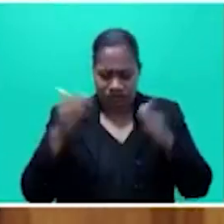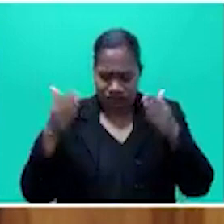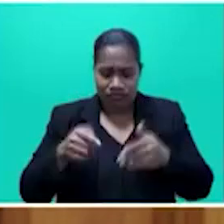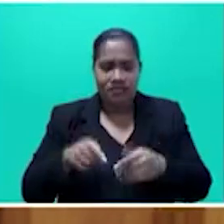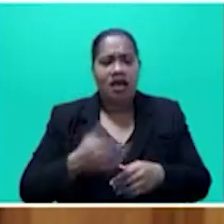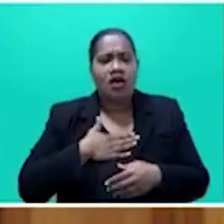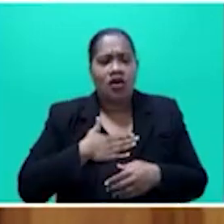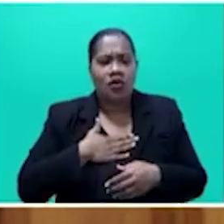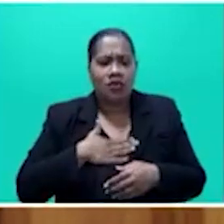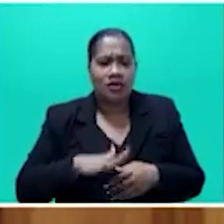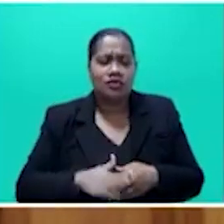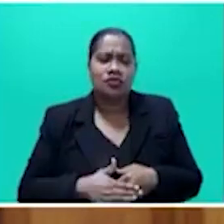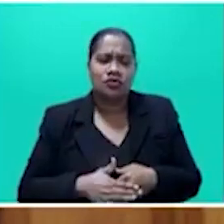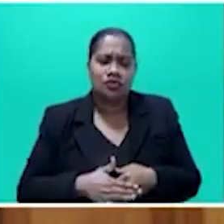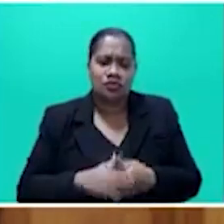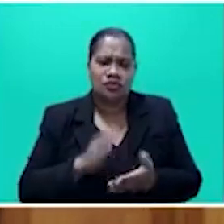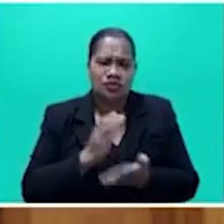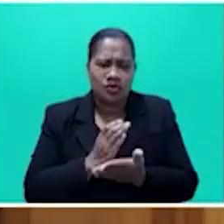correct something that